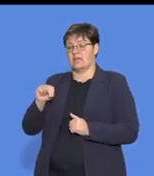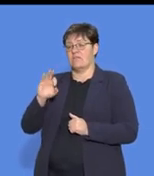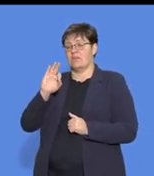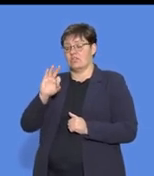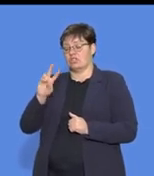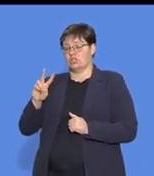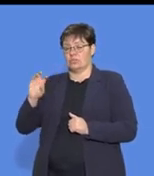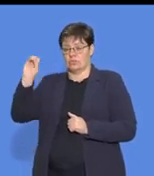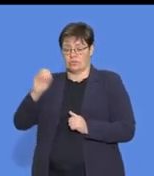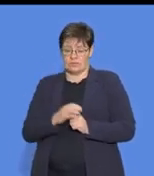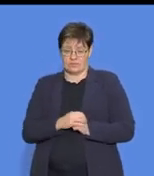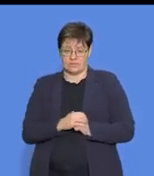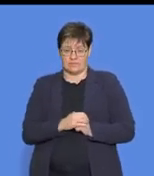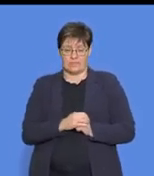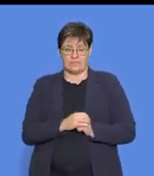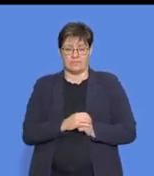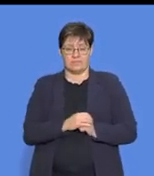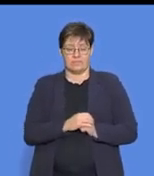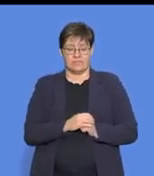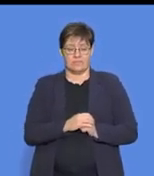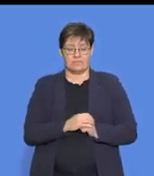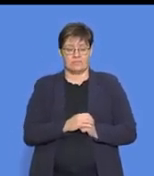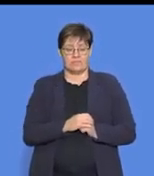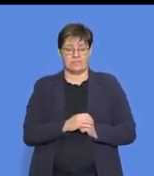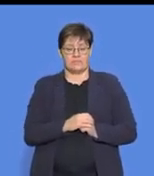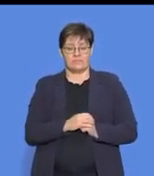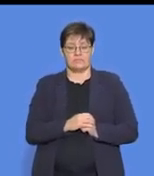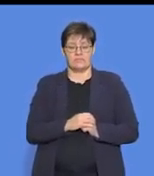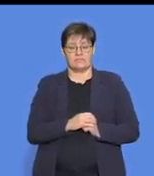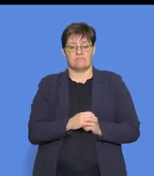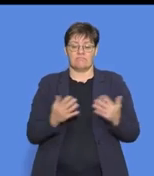10.59 times sine of 32 degrees.